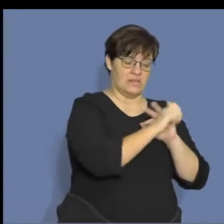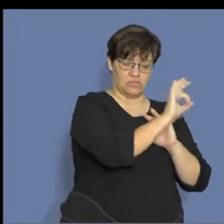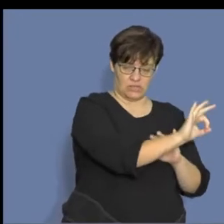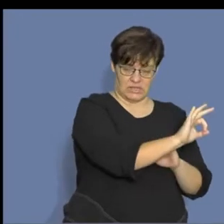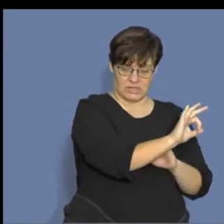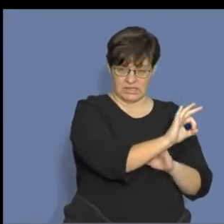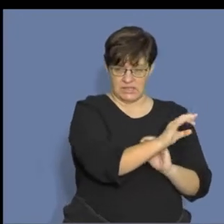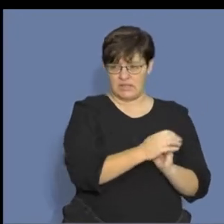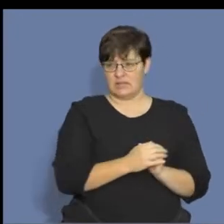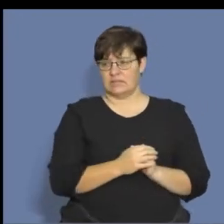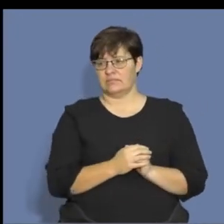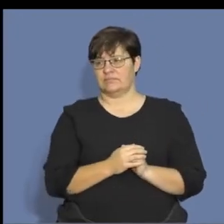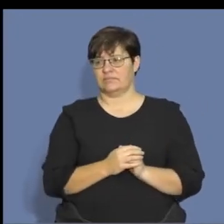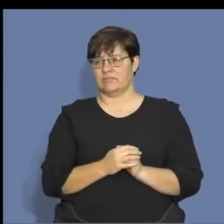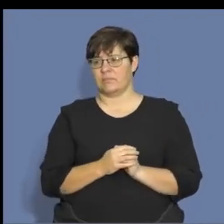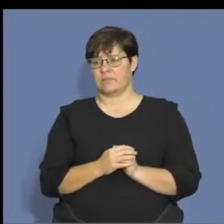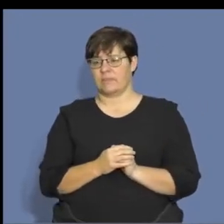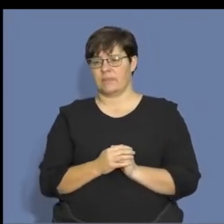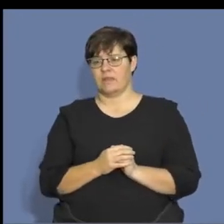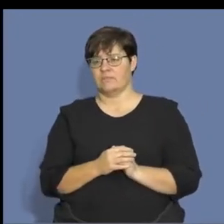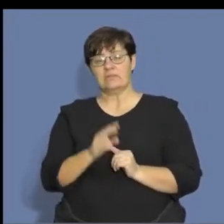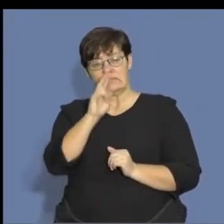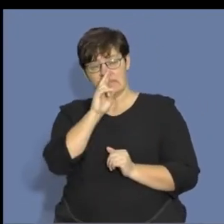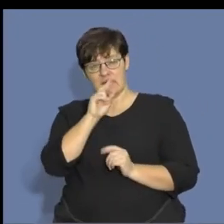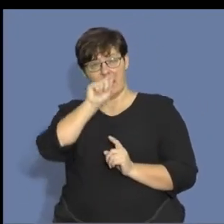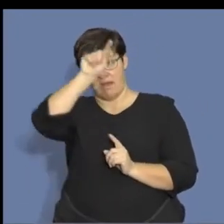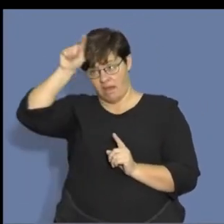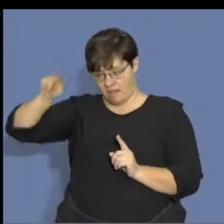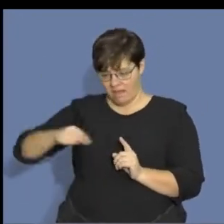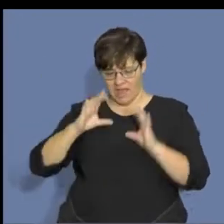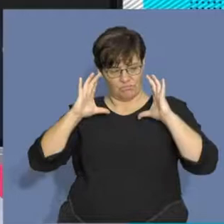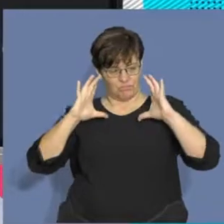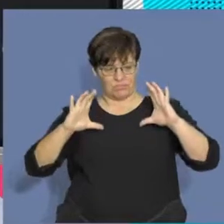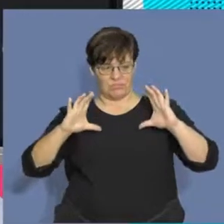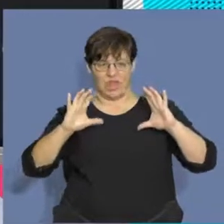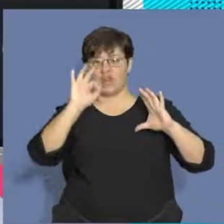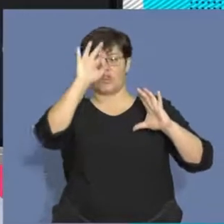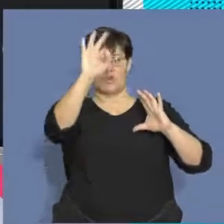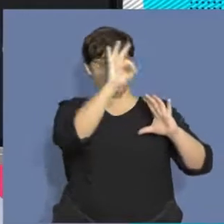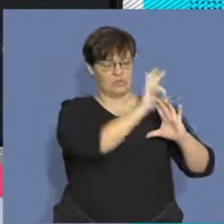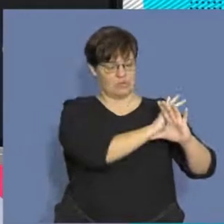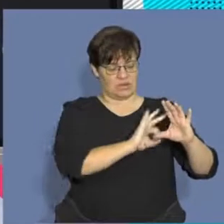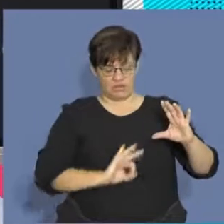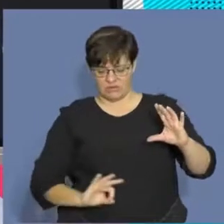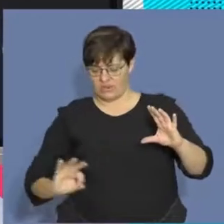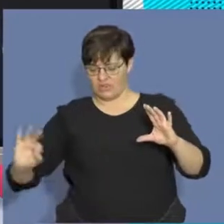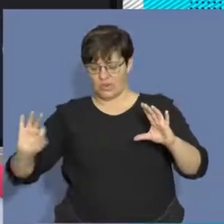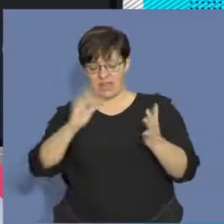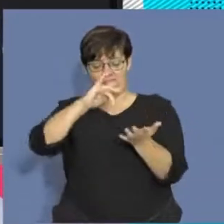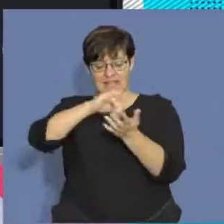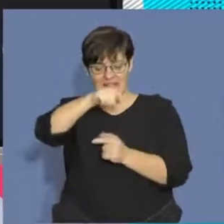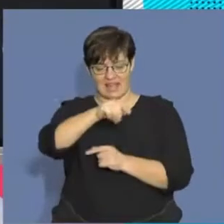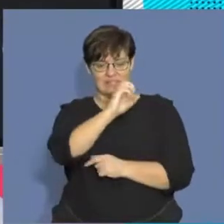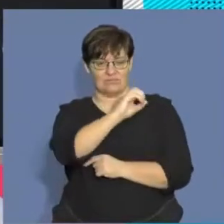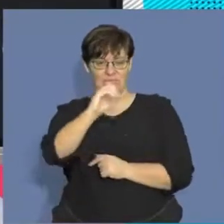is -3. And so we can see here I've drawn my circle with a radius of 3 centered at